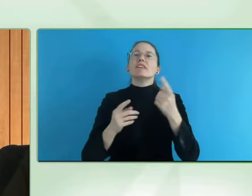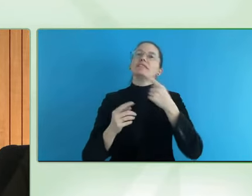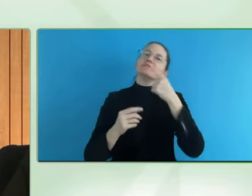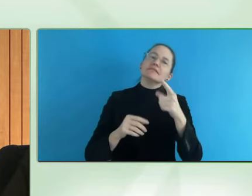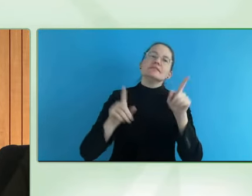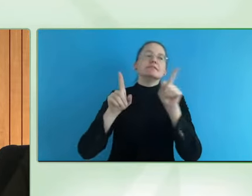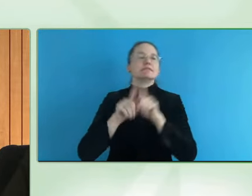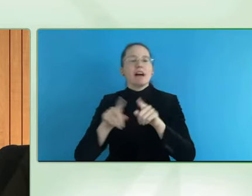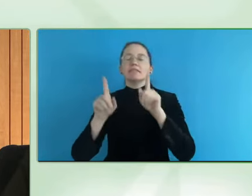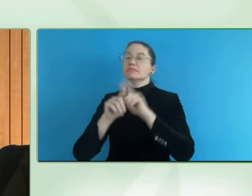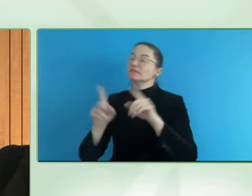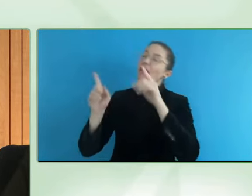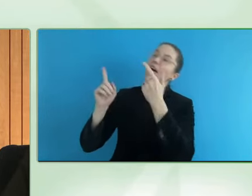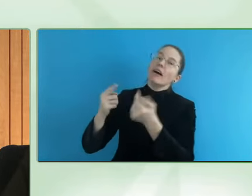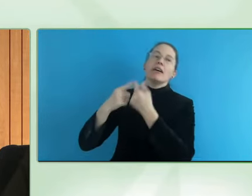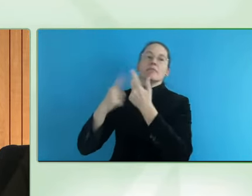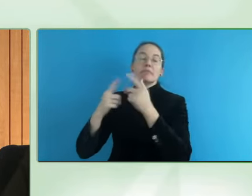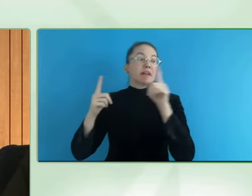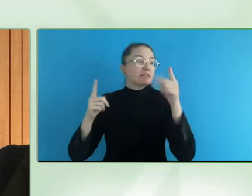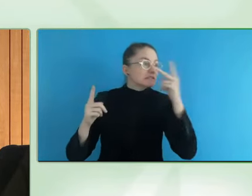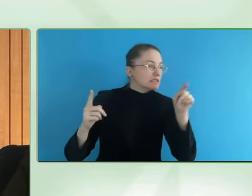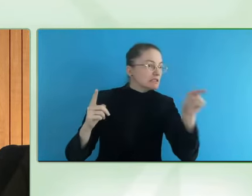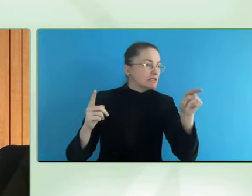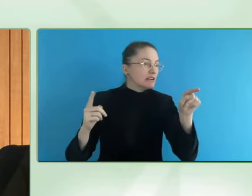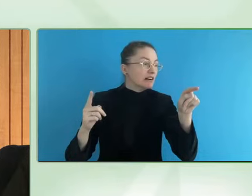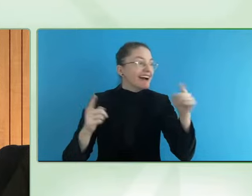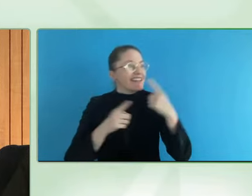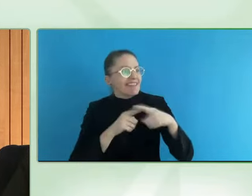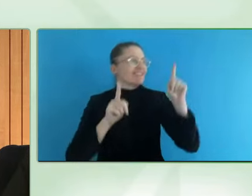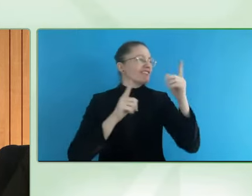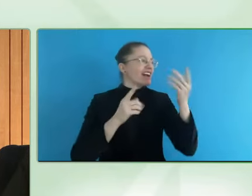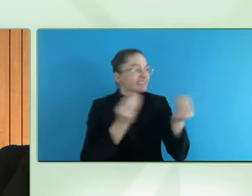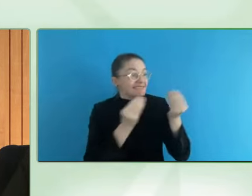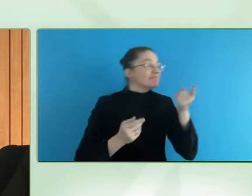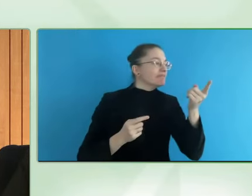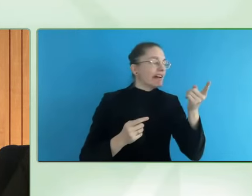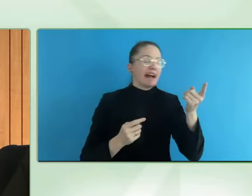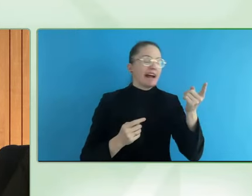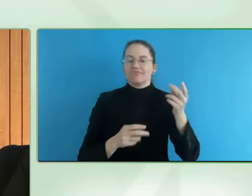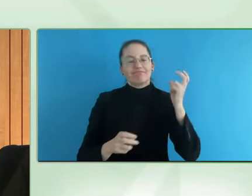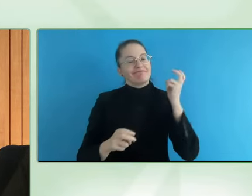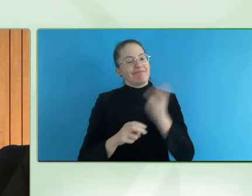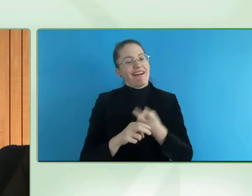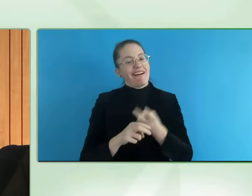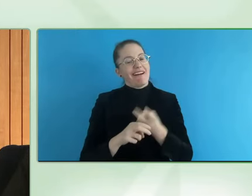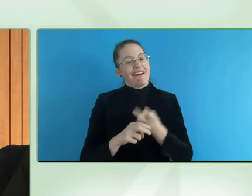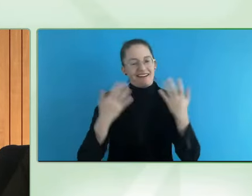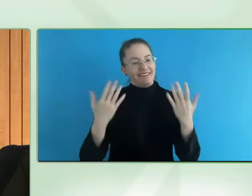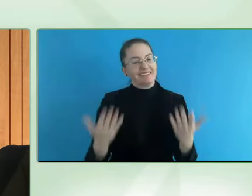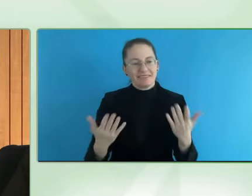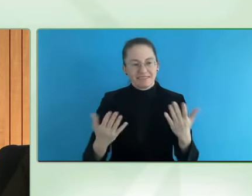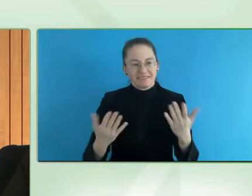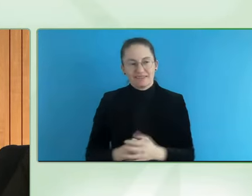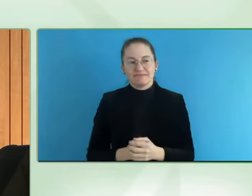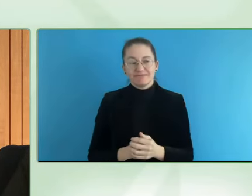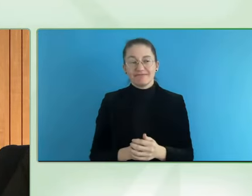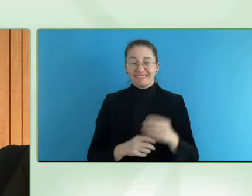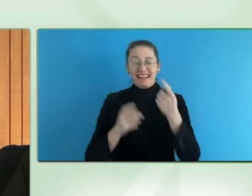to amend their practices. But funding systems lend themselves to review as well.